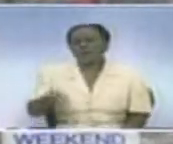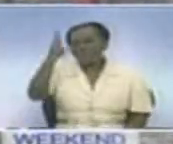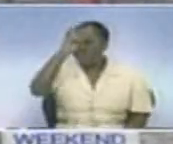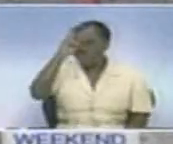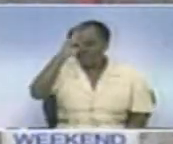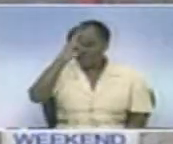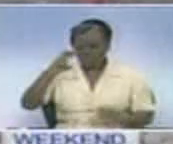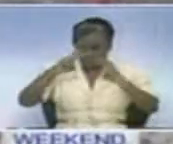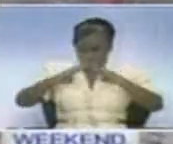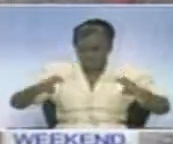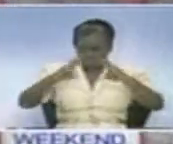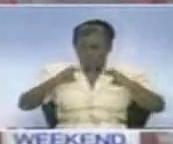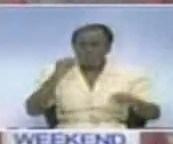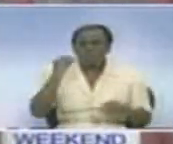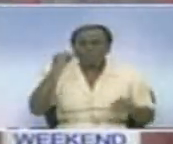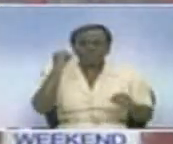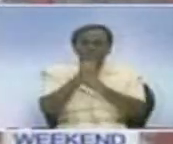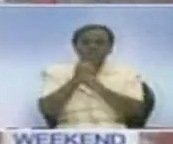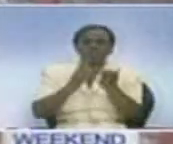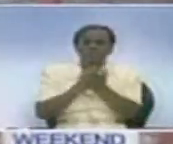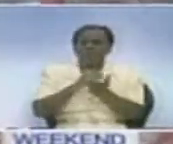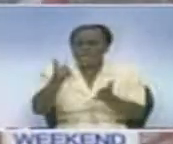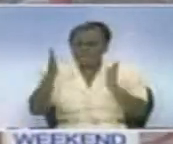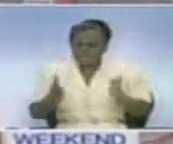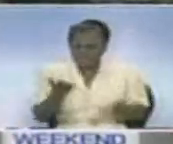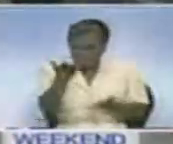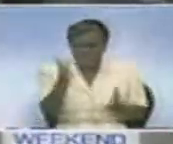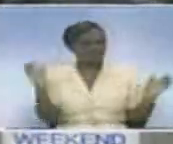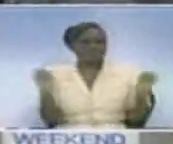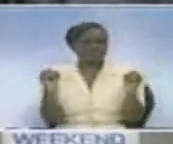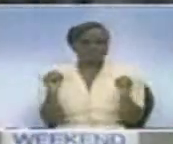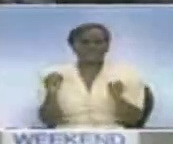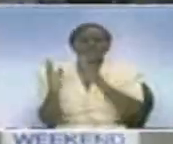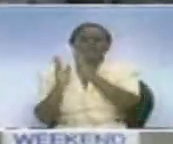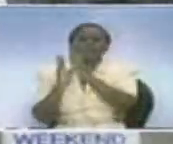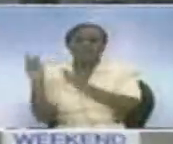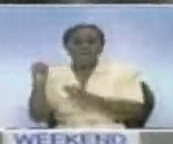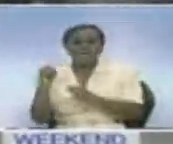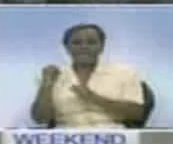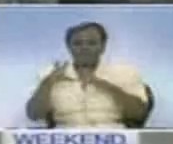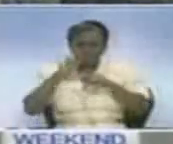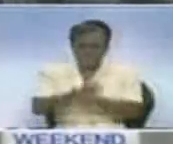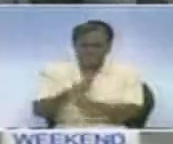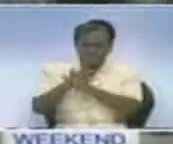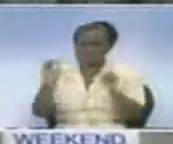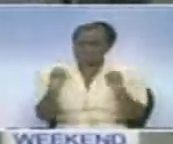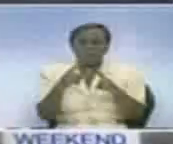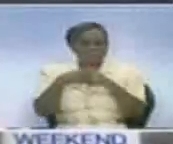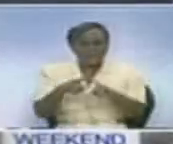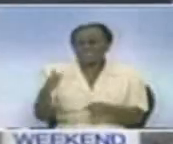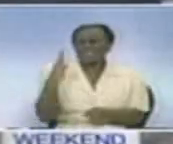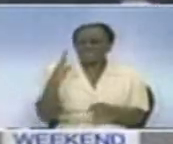ransacked the house and the whole compound to ensure nobody was left behind. Njenga was not harassed but was asked to live under tight